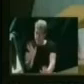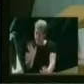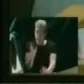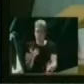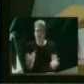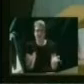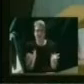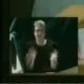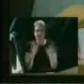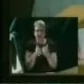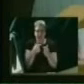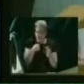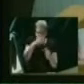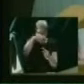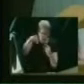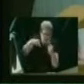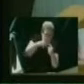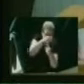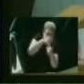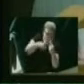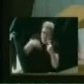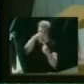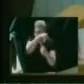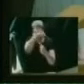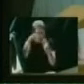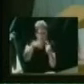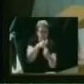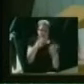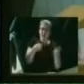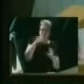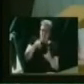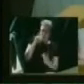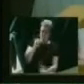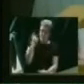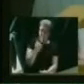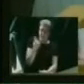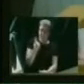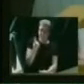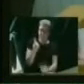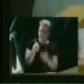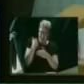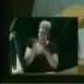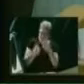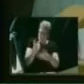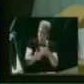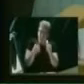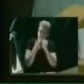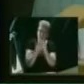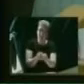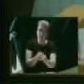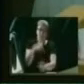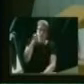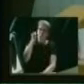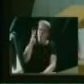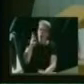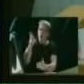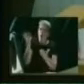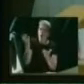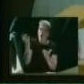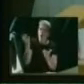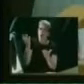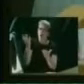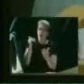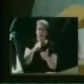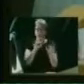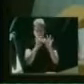mean, how do we get around this to where we have to redo something when a process or a law or a